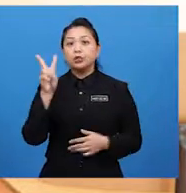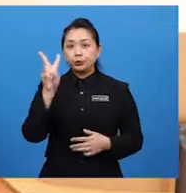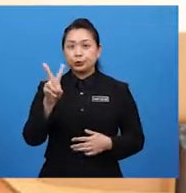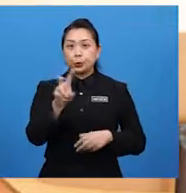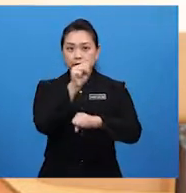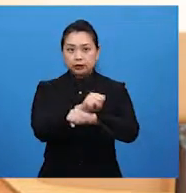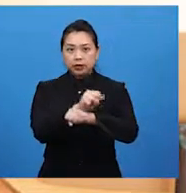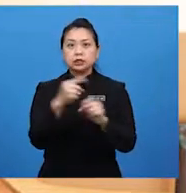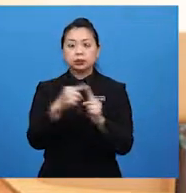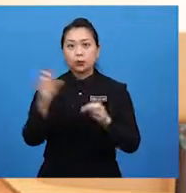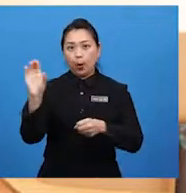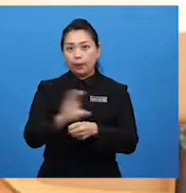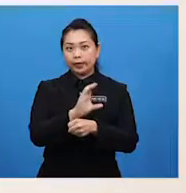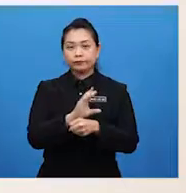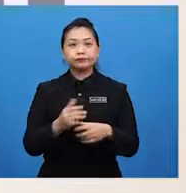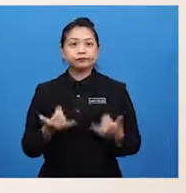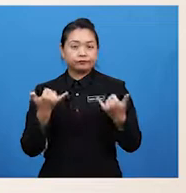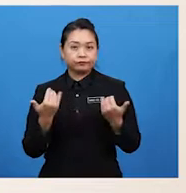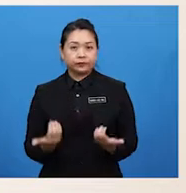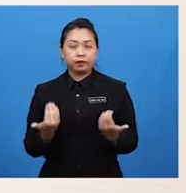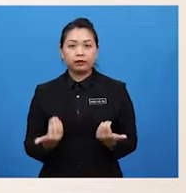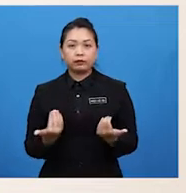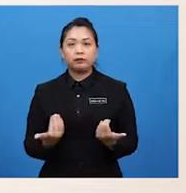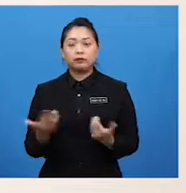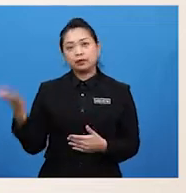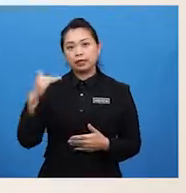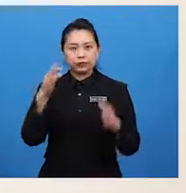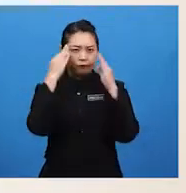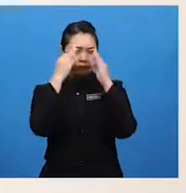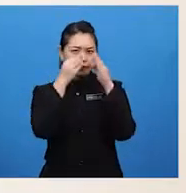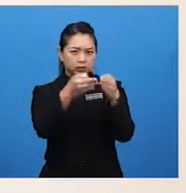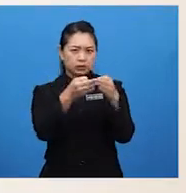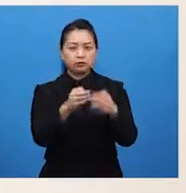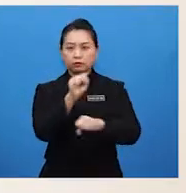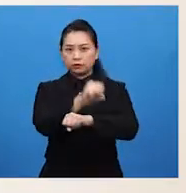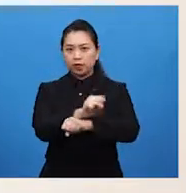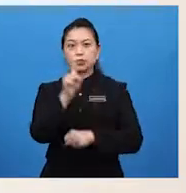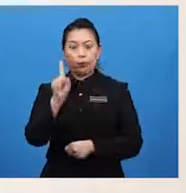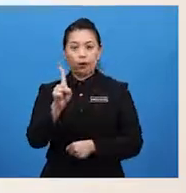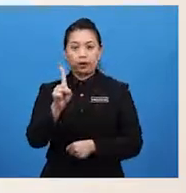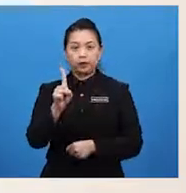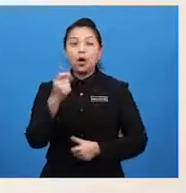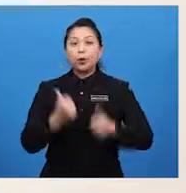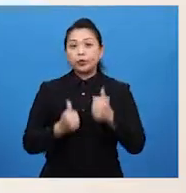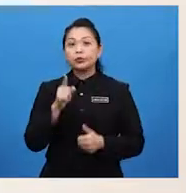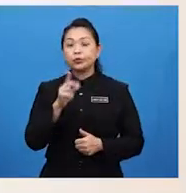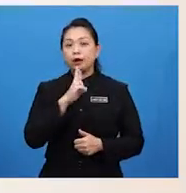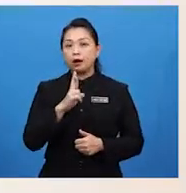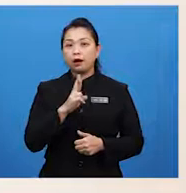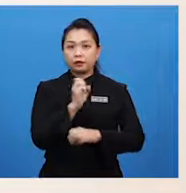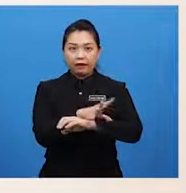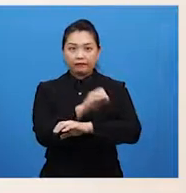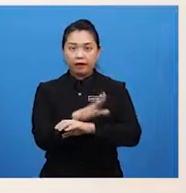tasks to complete. Now, let's focus on task 1, for which you are